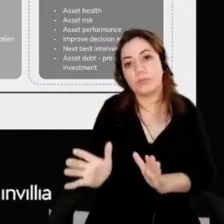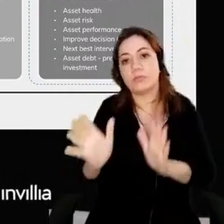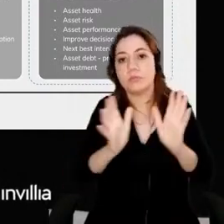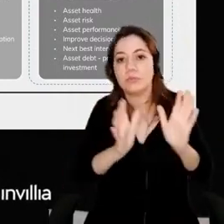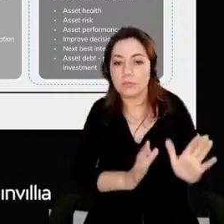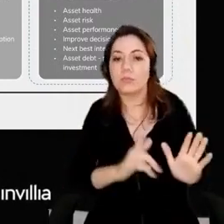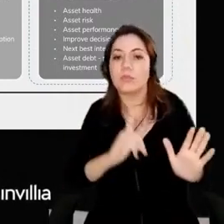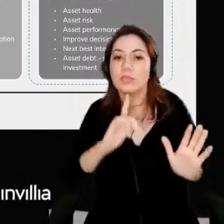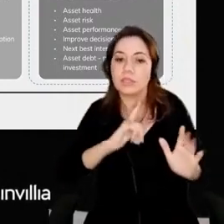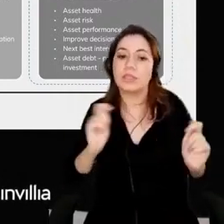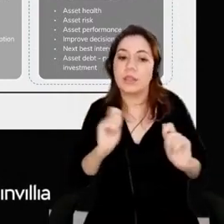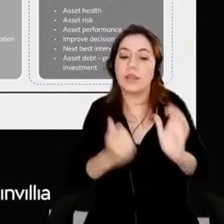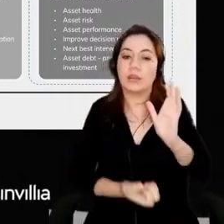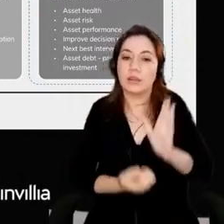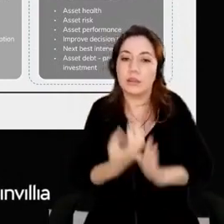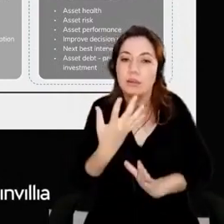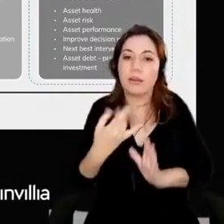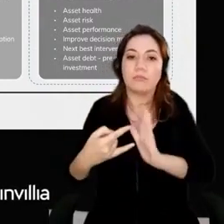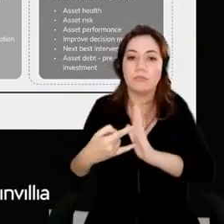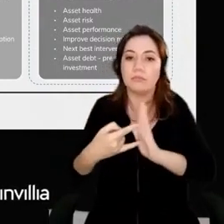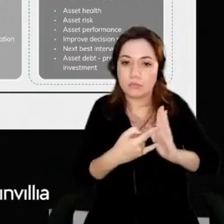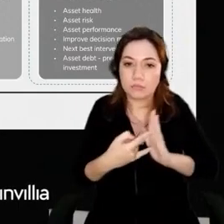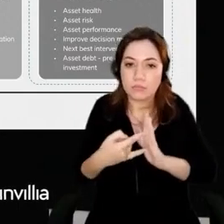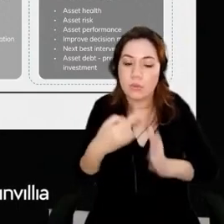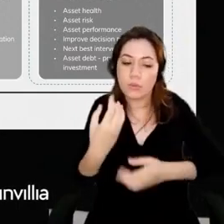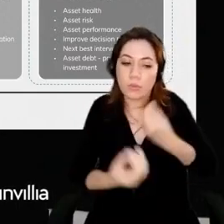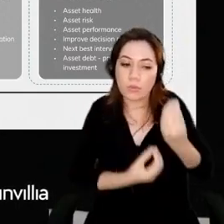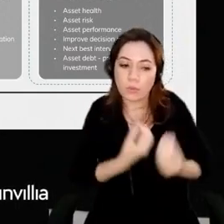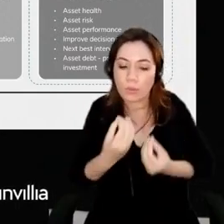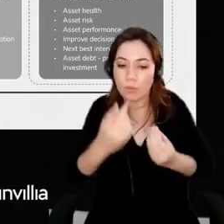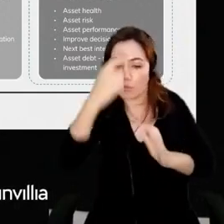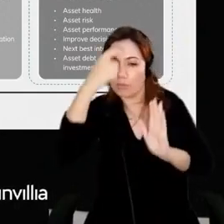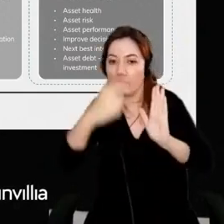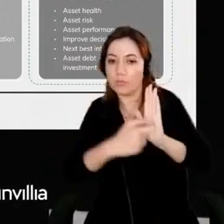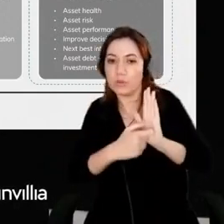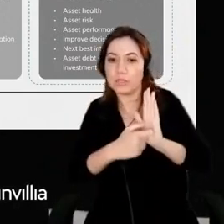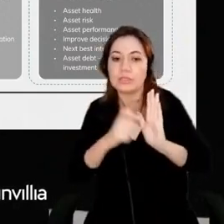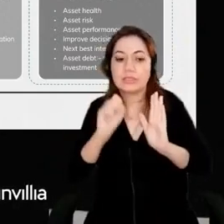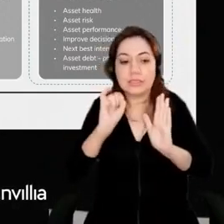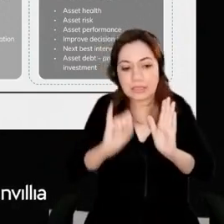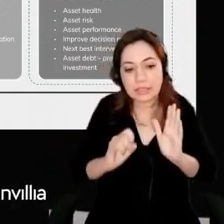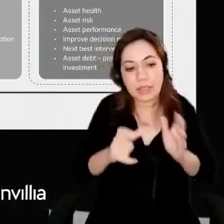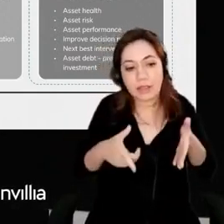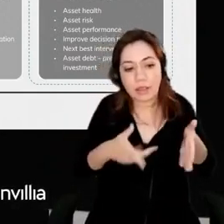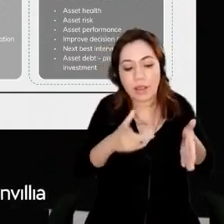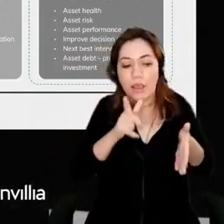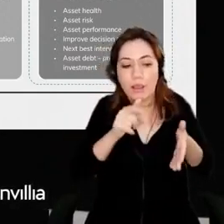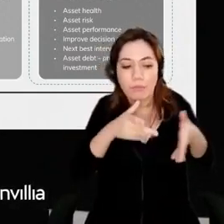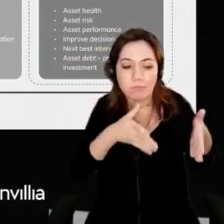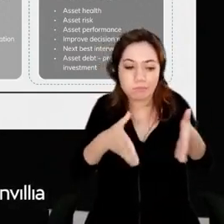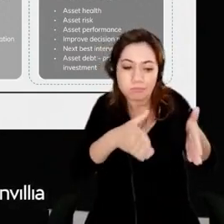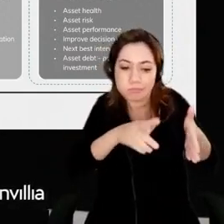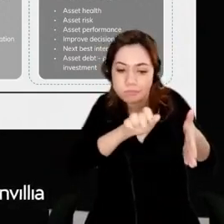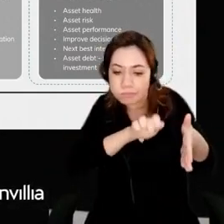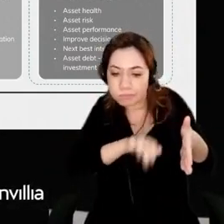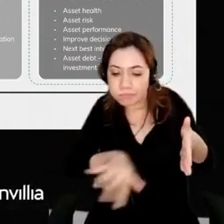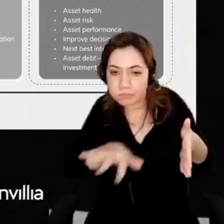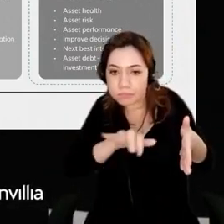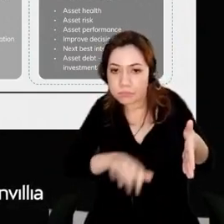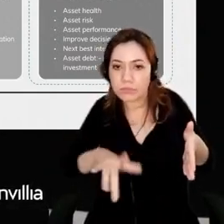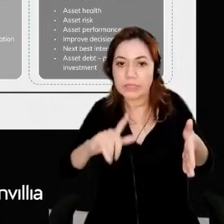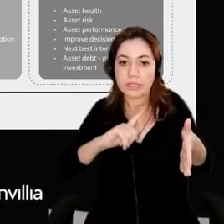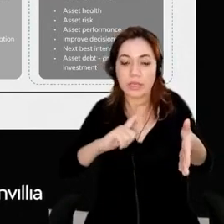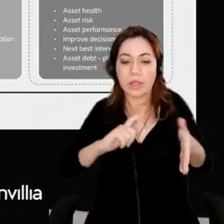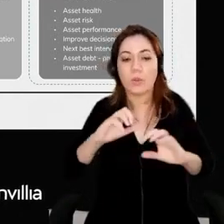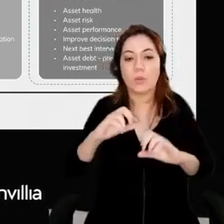that leverage AI to figure out when you might have leaks in the system, all the way to applications that will figure out where, you